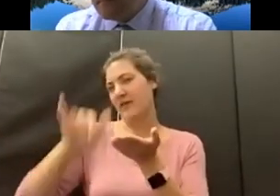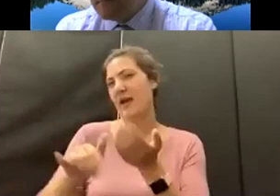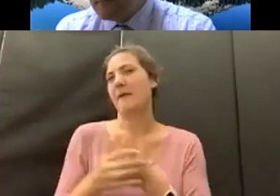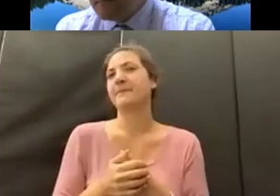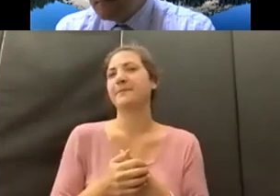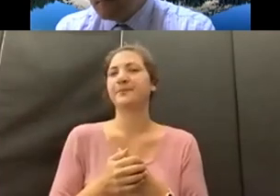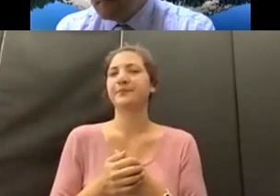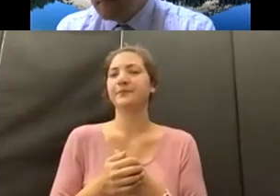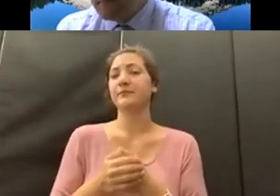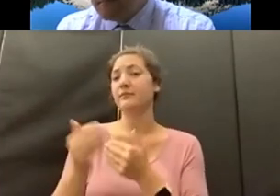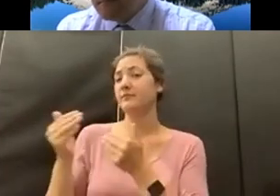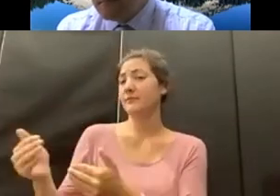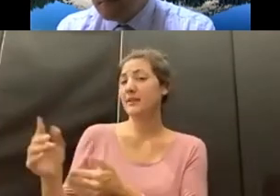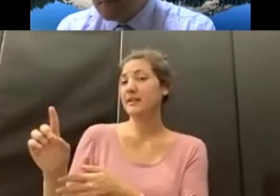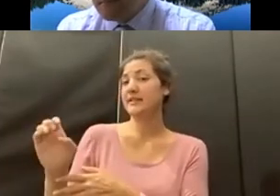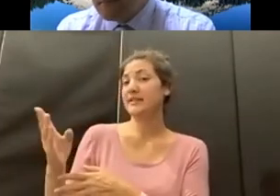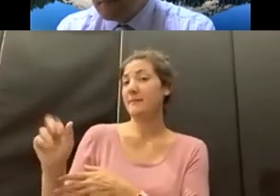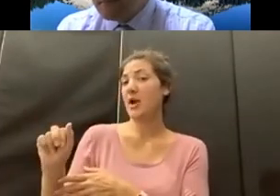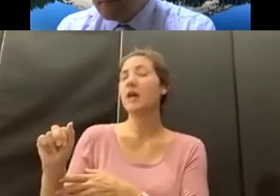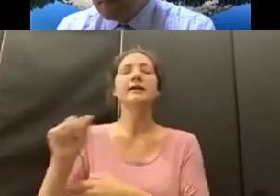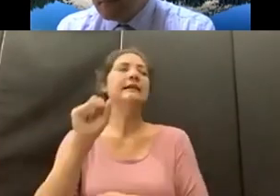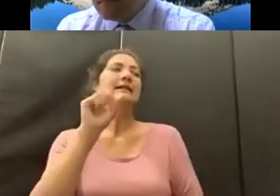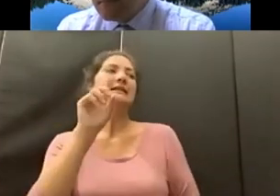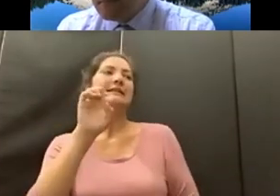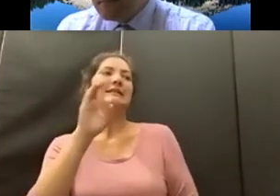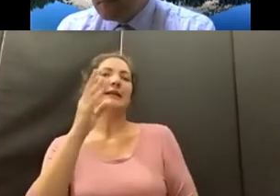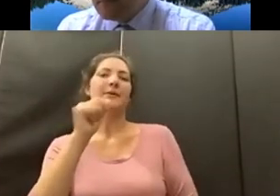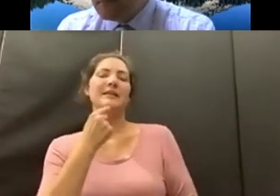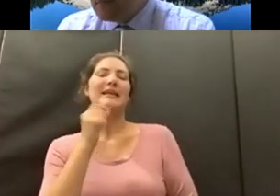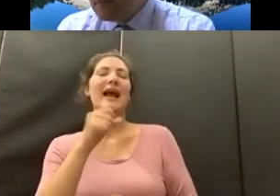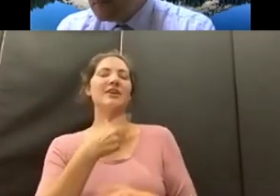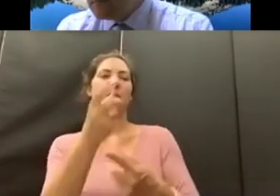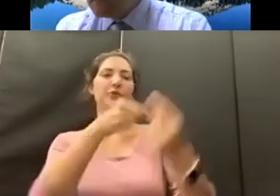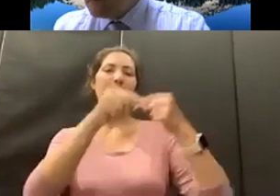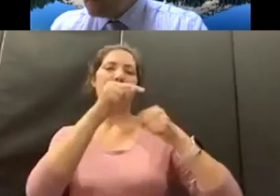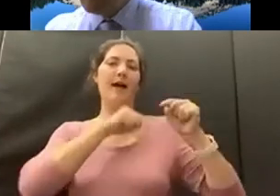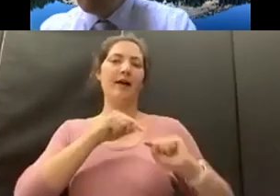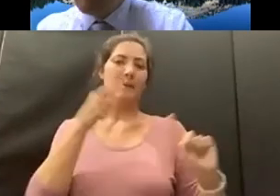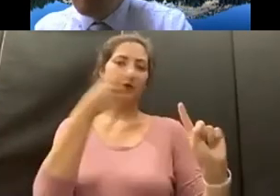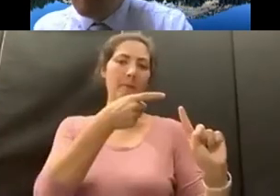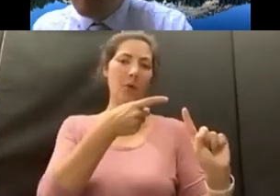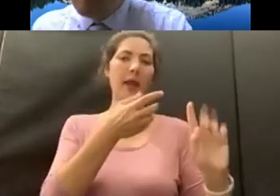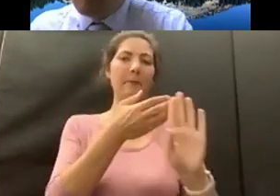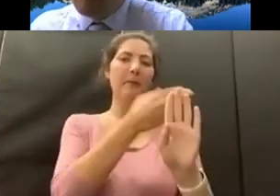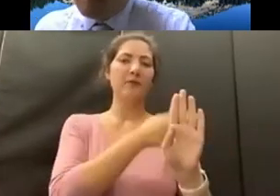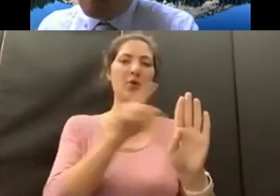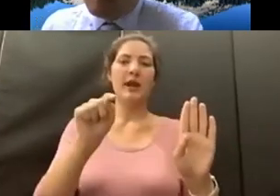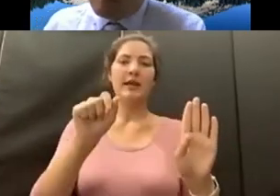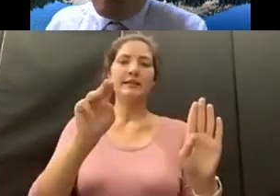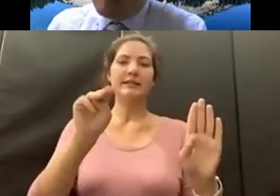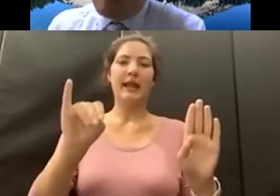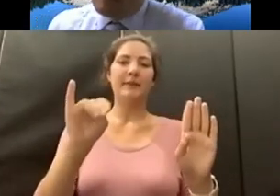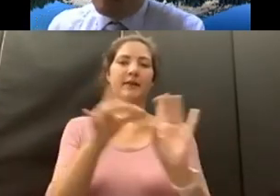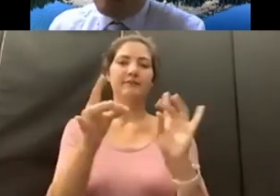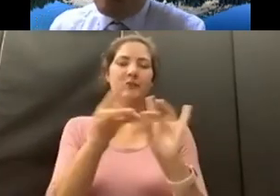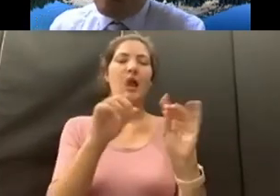you coming in, Deborah? Yeah, I was just gonna go back to a point that Tammy made about prevention.